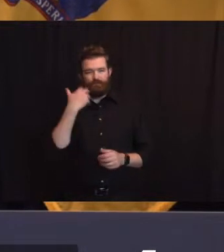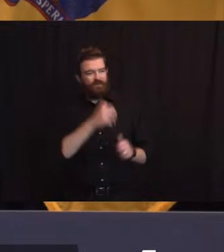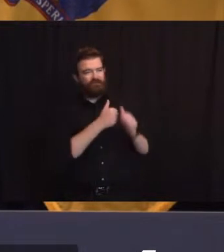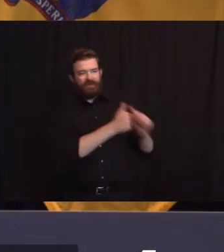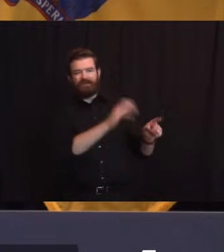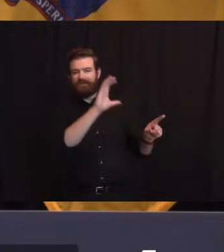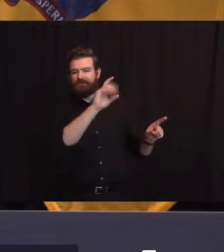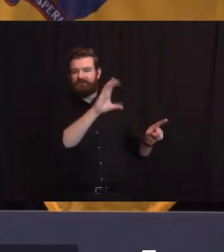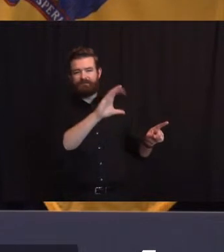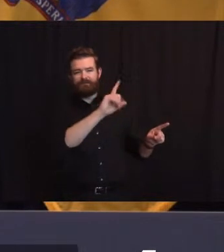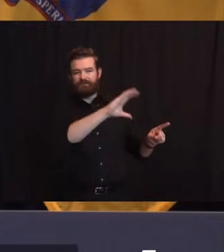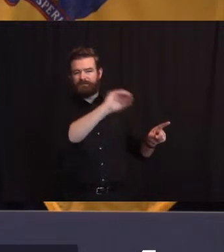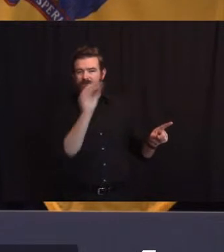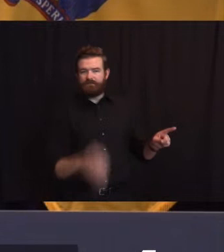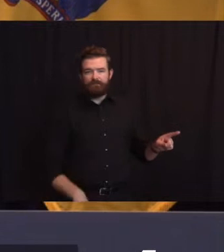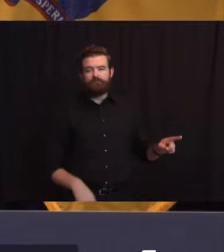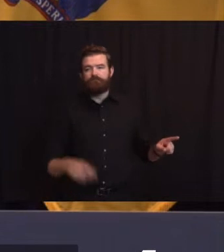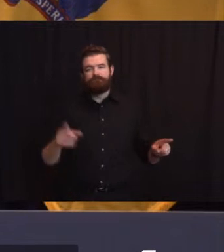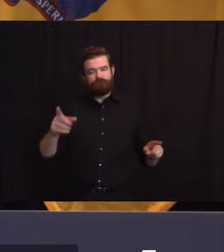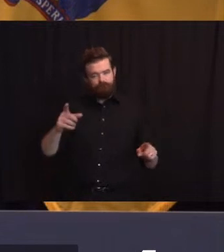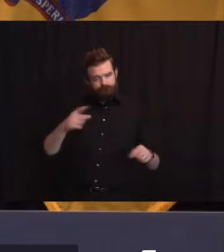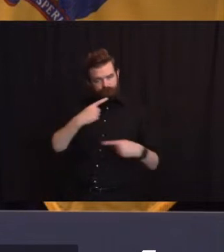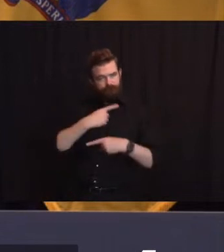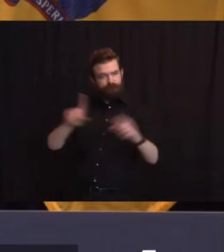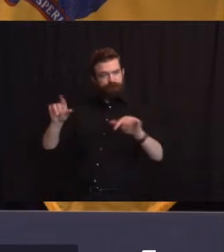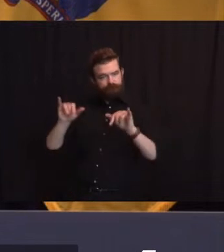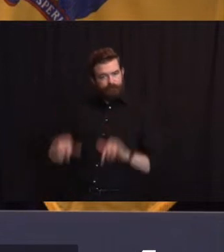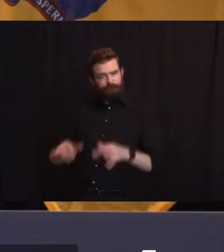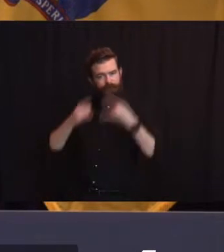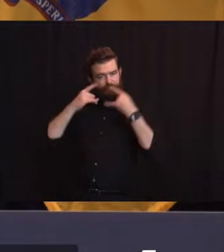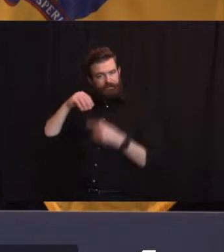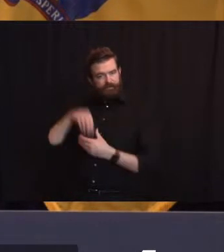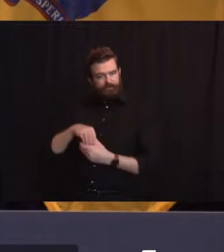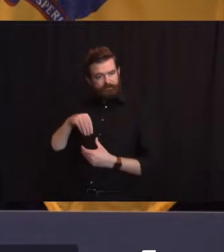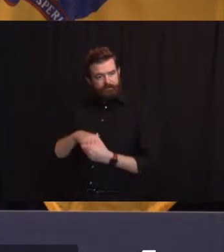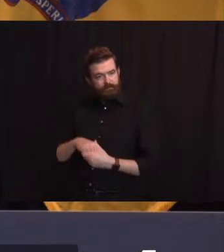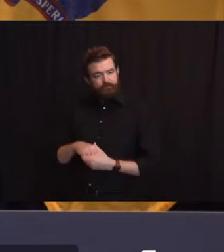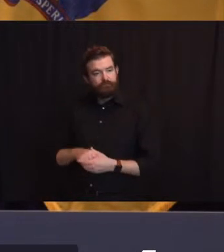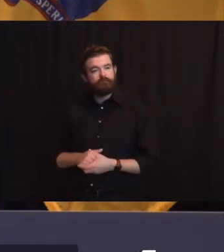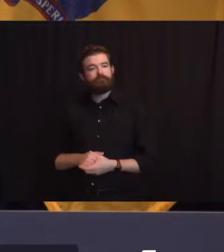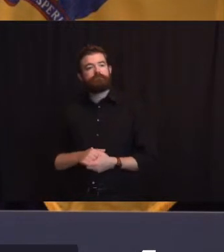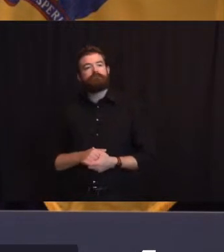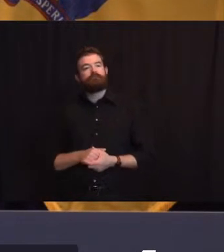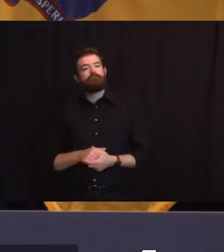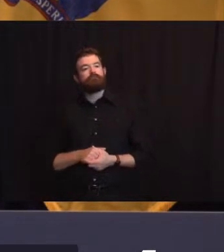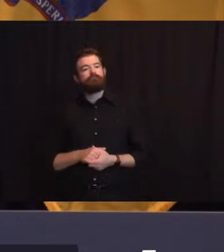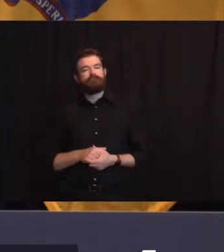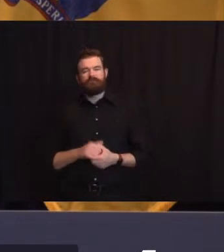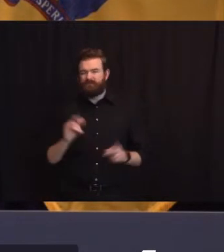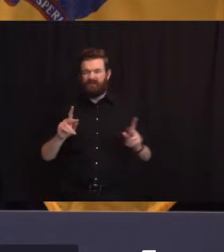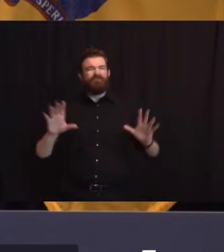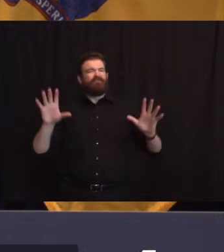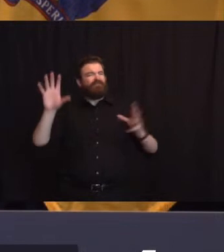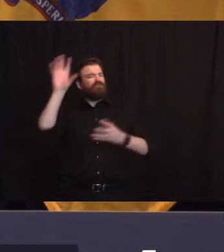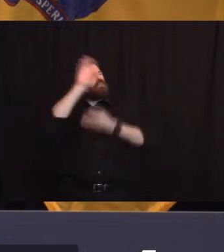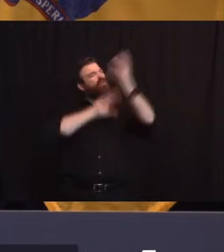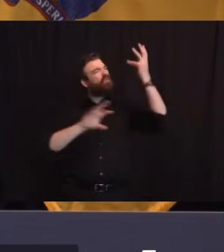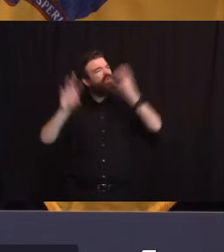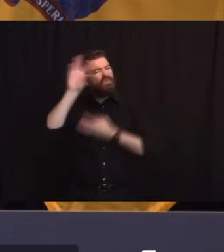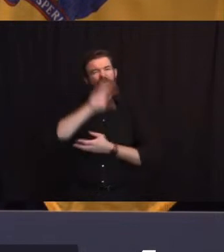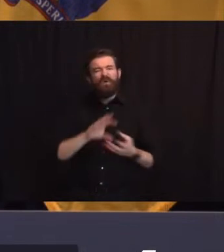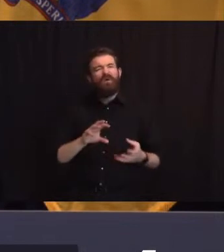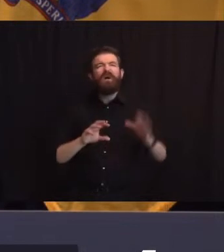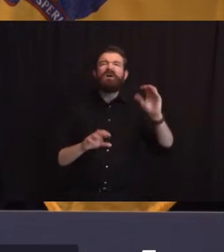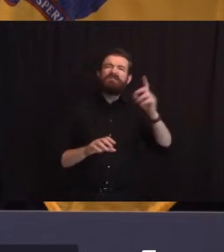following the CDC's guidance by still requiring masks indoors, and that it creates confusion and forces retail workers to police people to wear masks or check